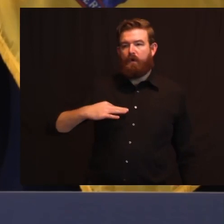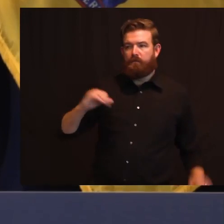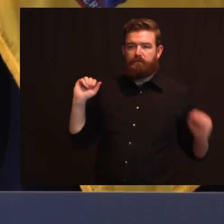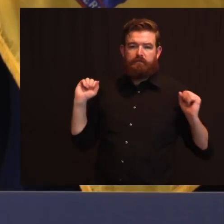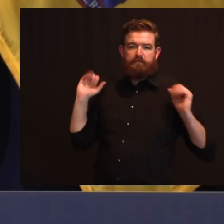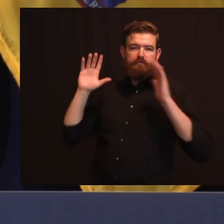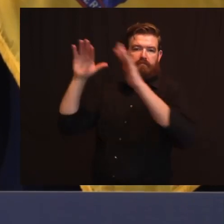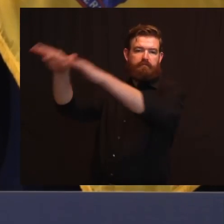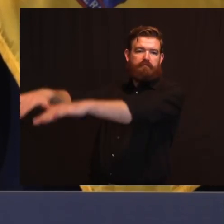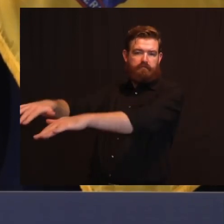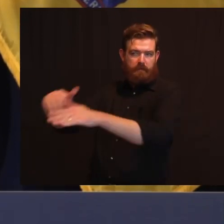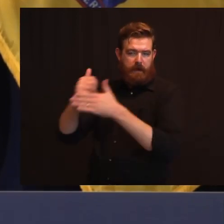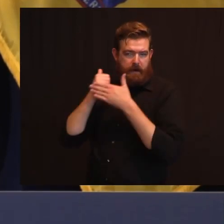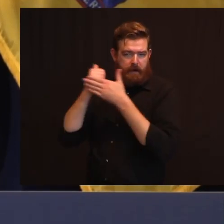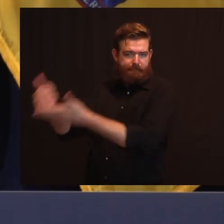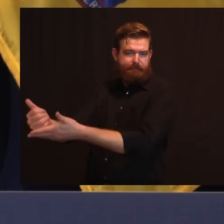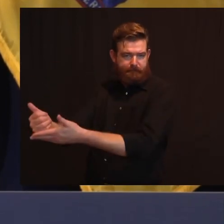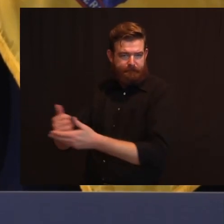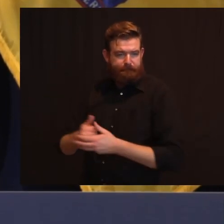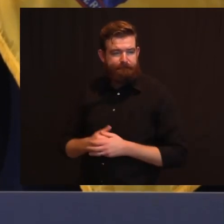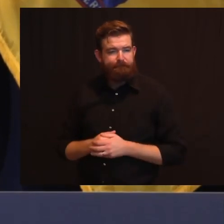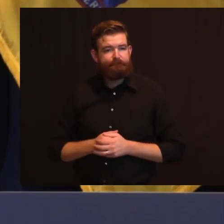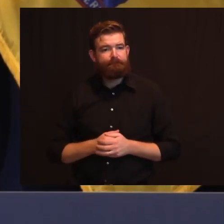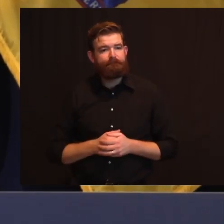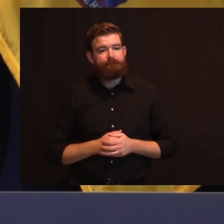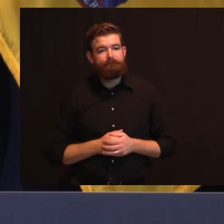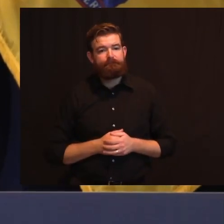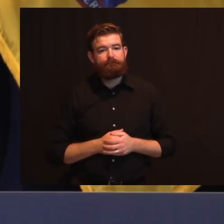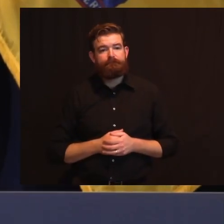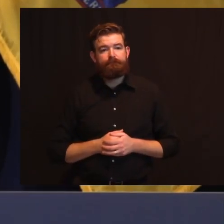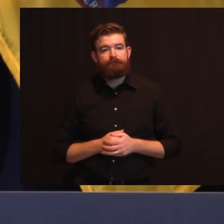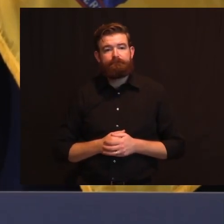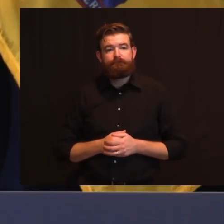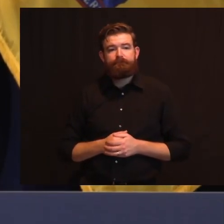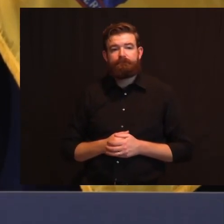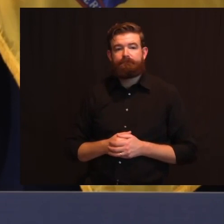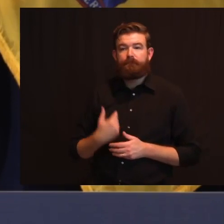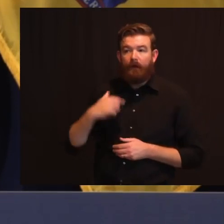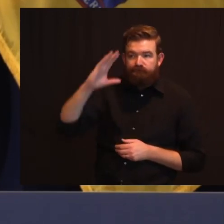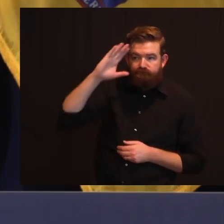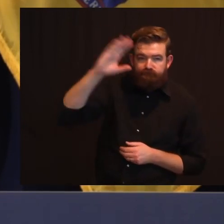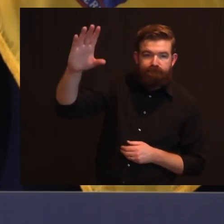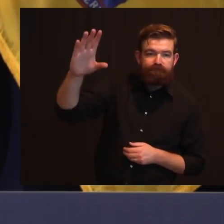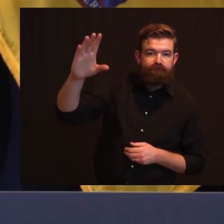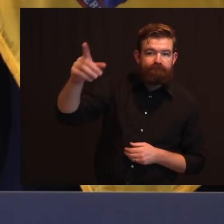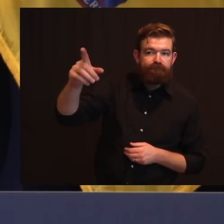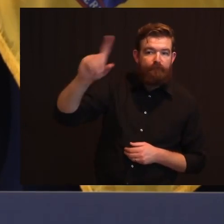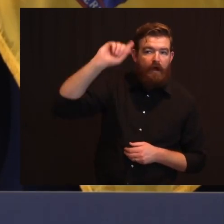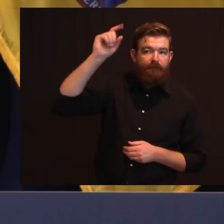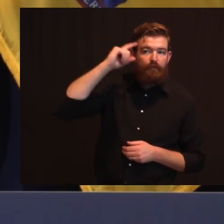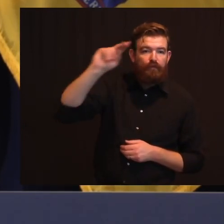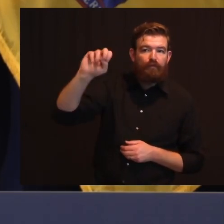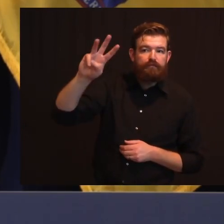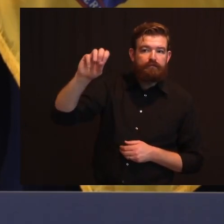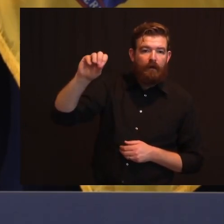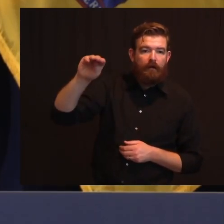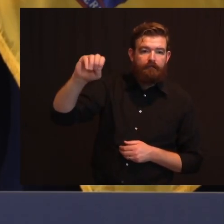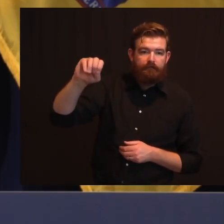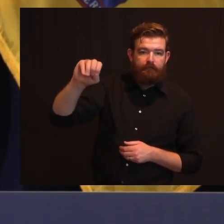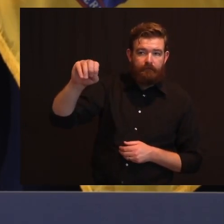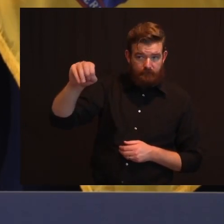call. So to Governor Gavin Newsom, with whom I exchanged notes yesterday, who's been there for us, by the way, when we needed it most, I want to say